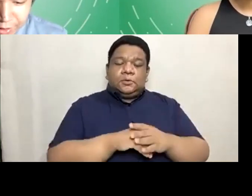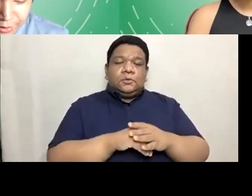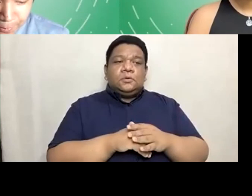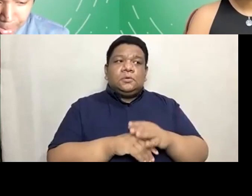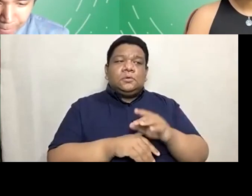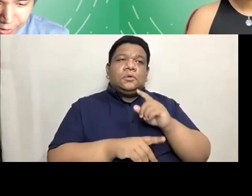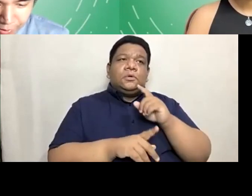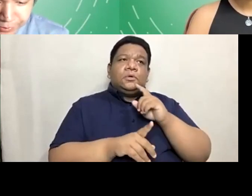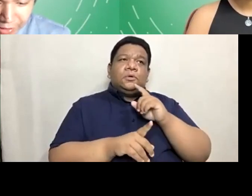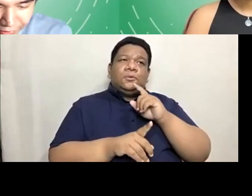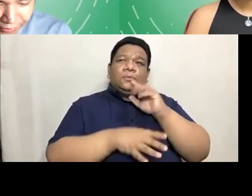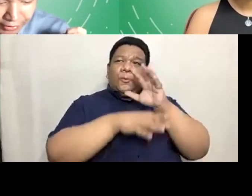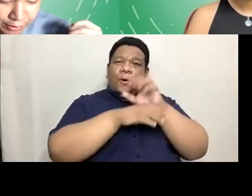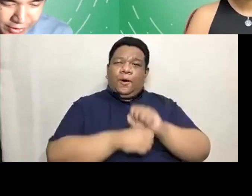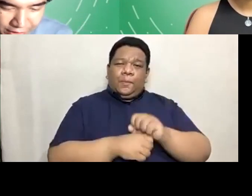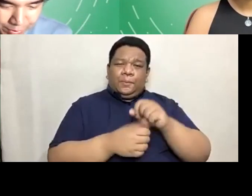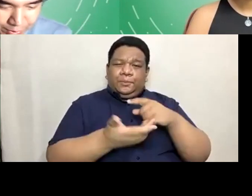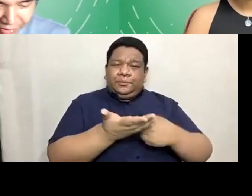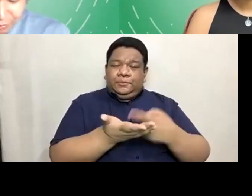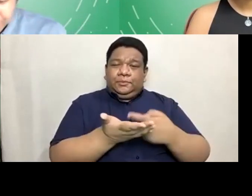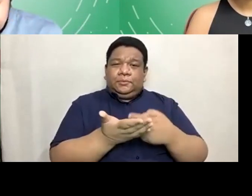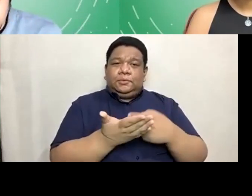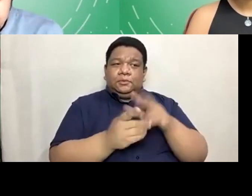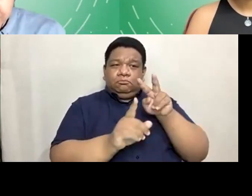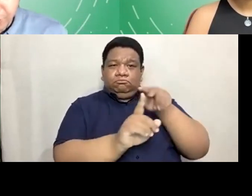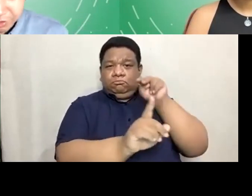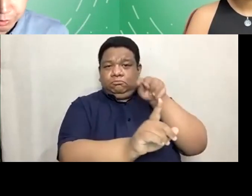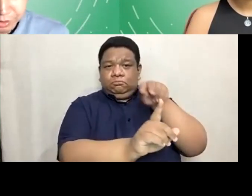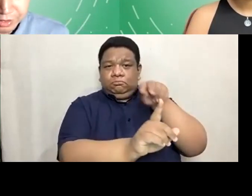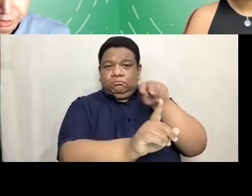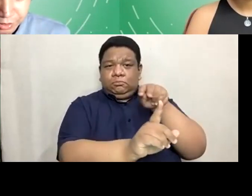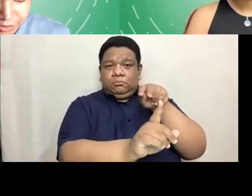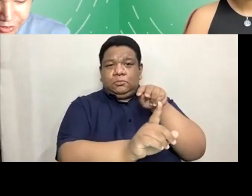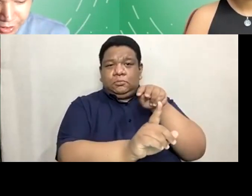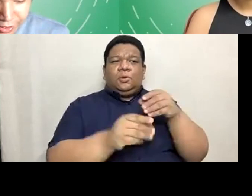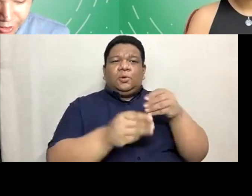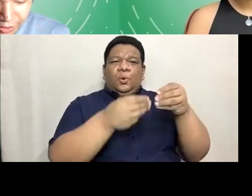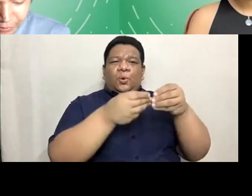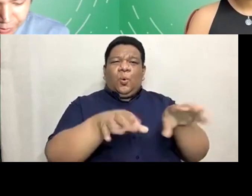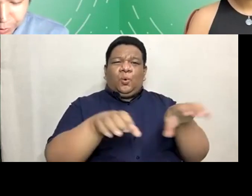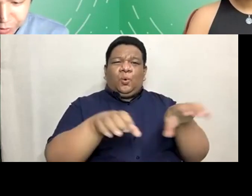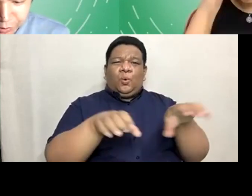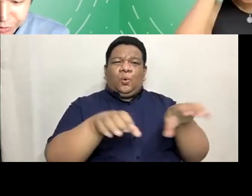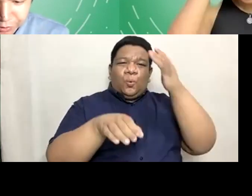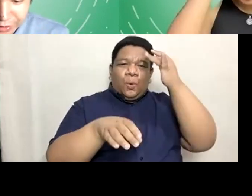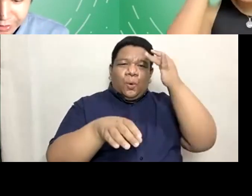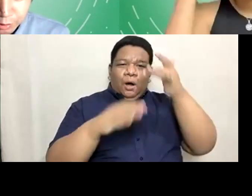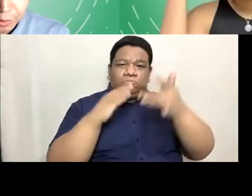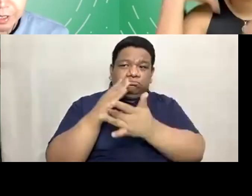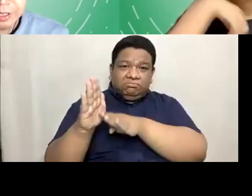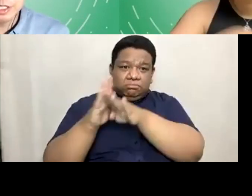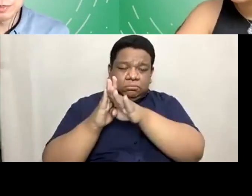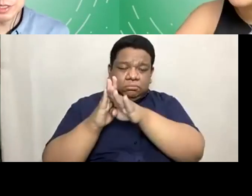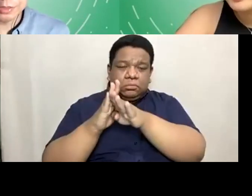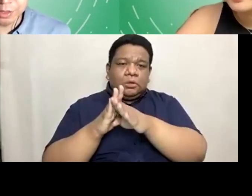that if you see it as perspective of as jobs being lost due to these technologies, it's important to also realize